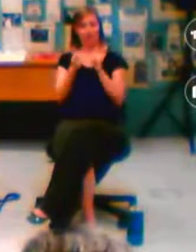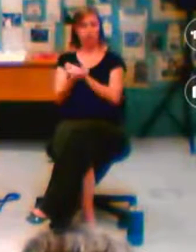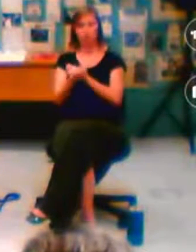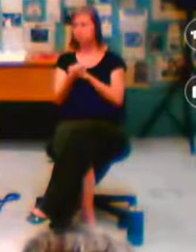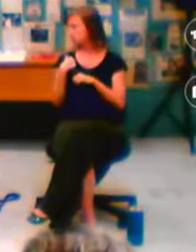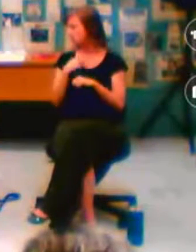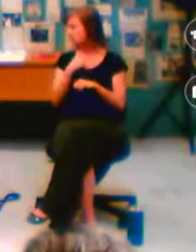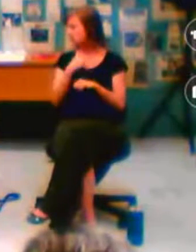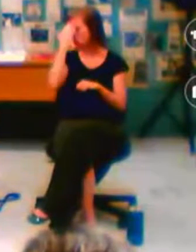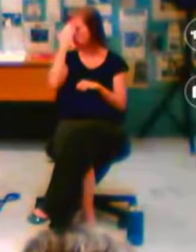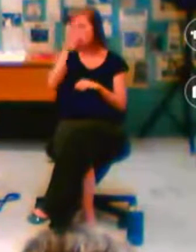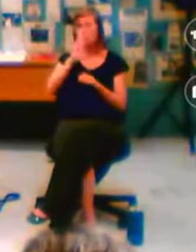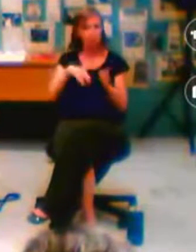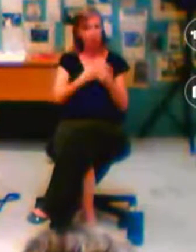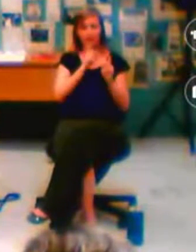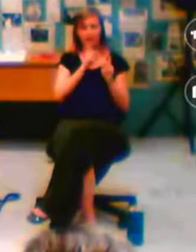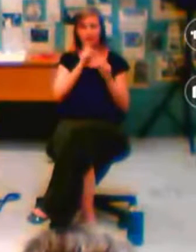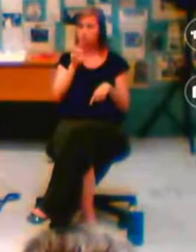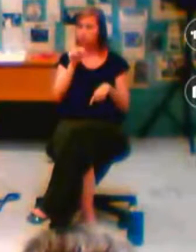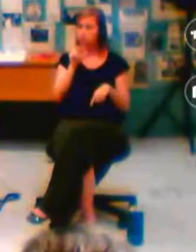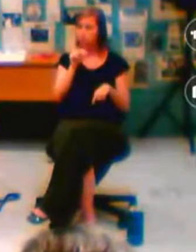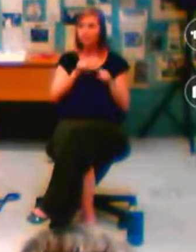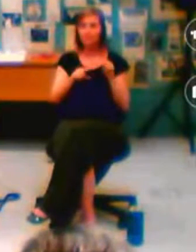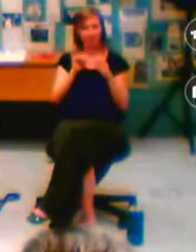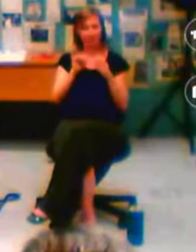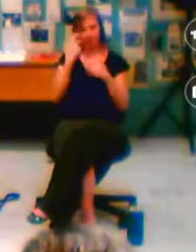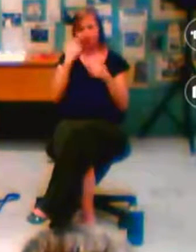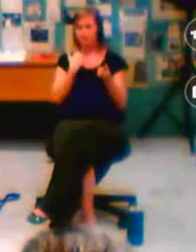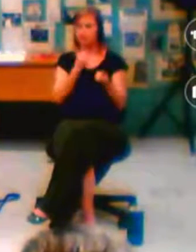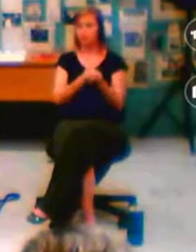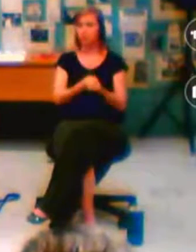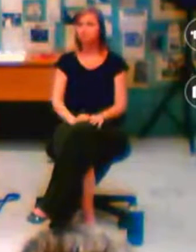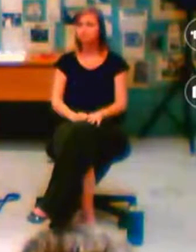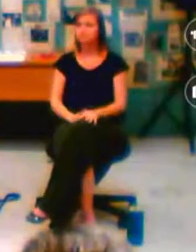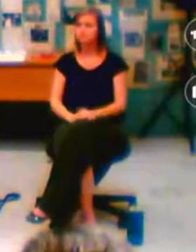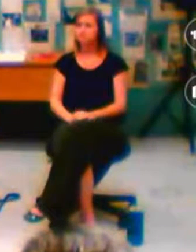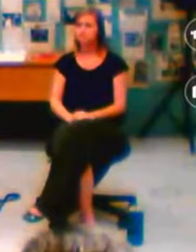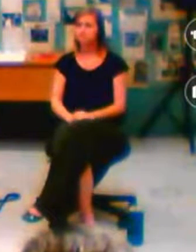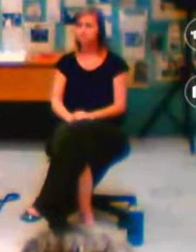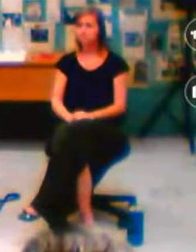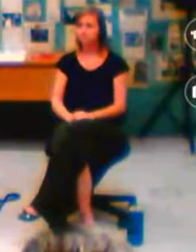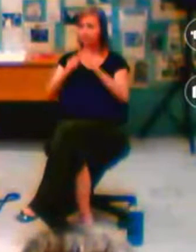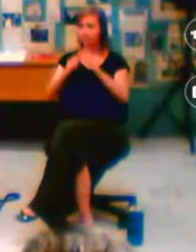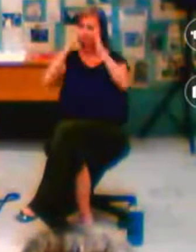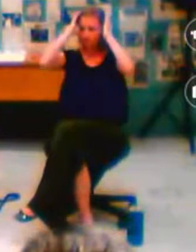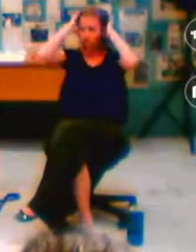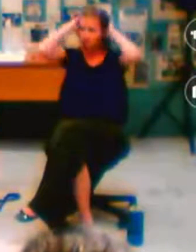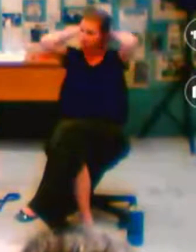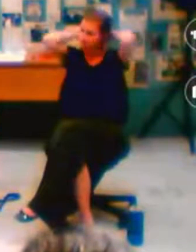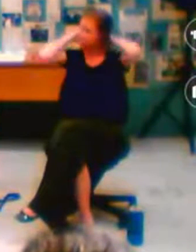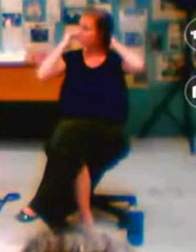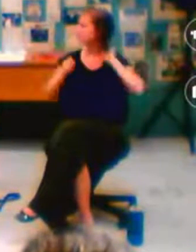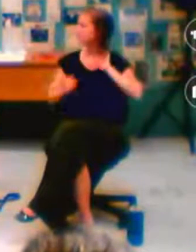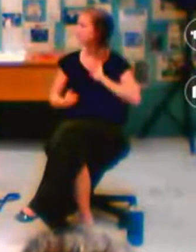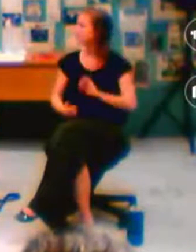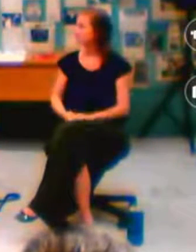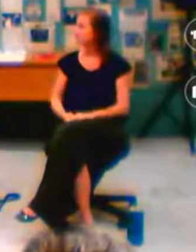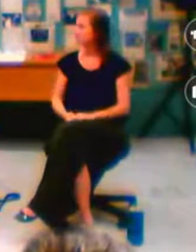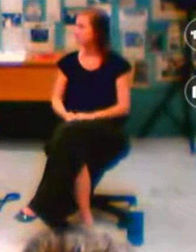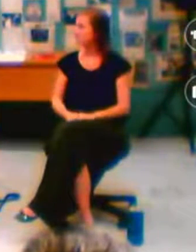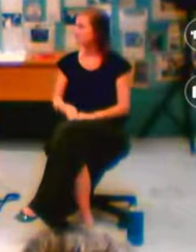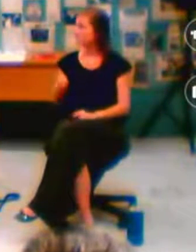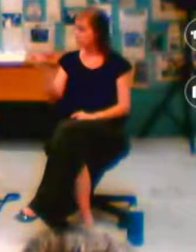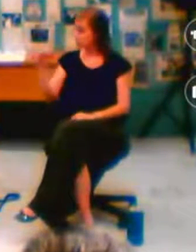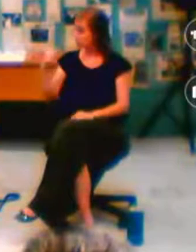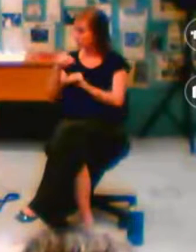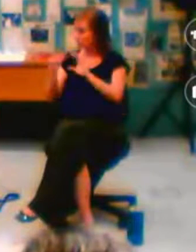care, and we can do better. In Colorado, we can be the laboratory for change. Sure, we don't